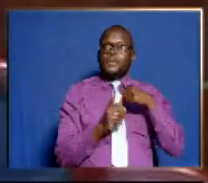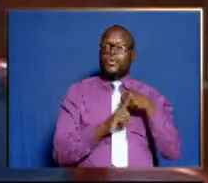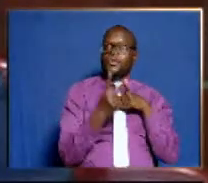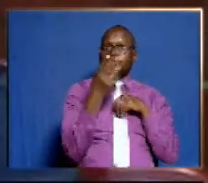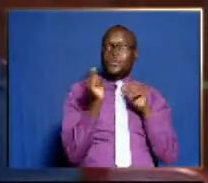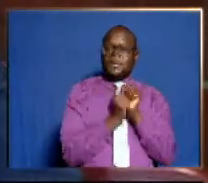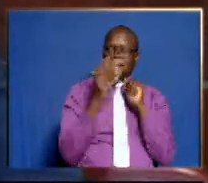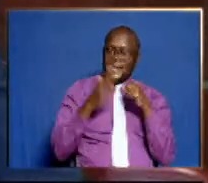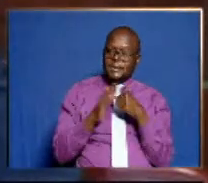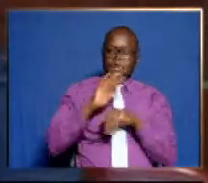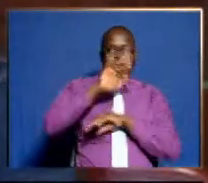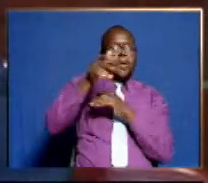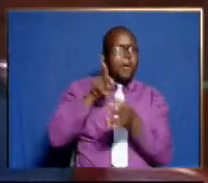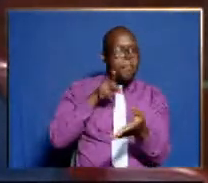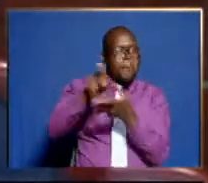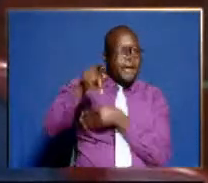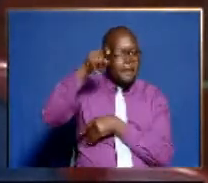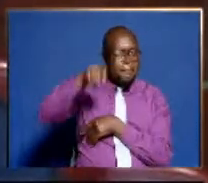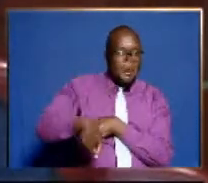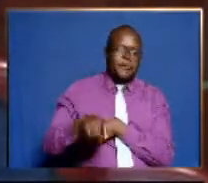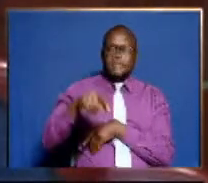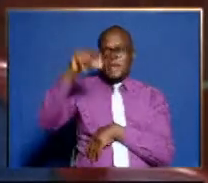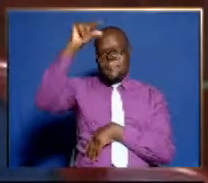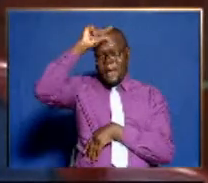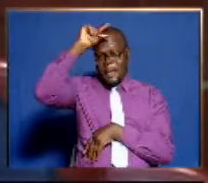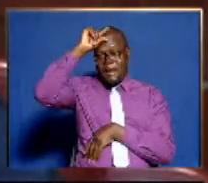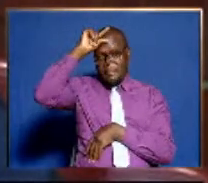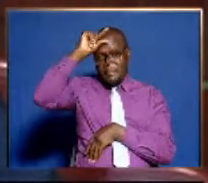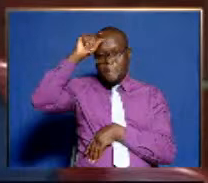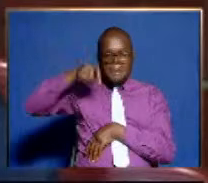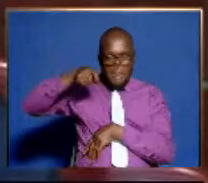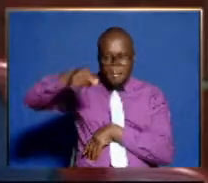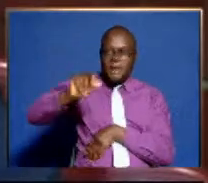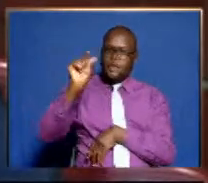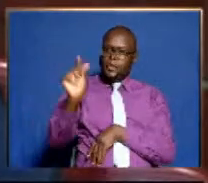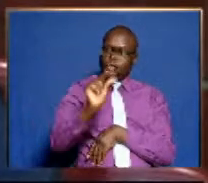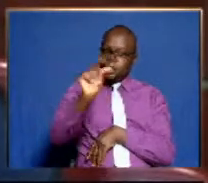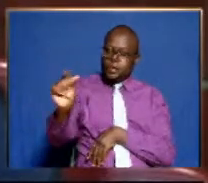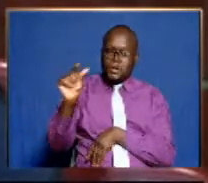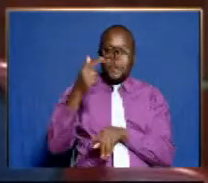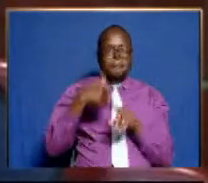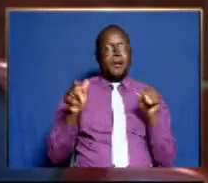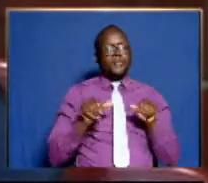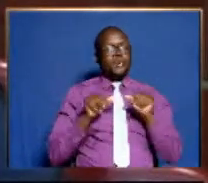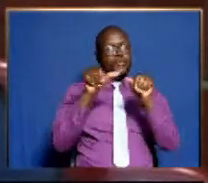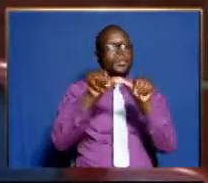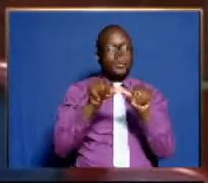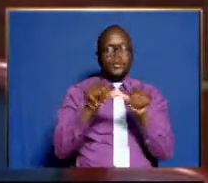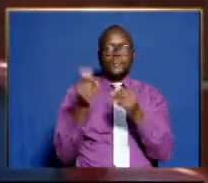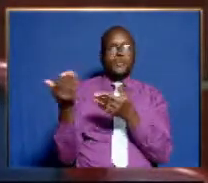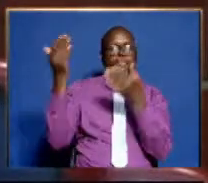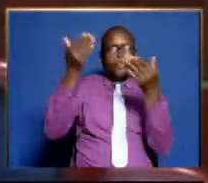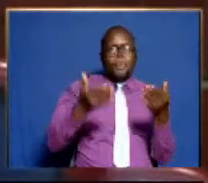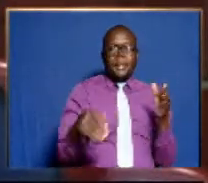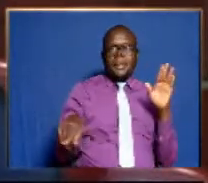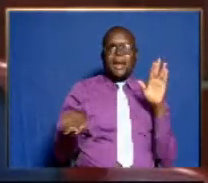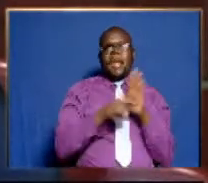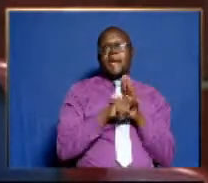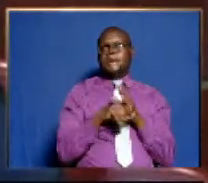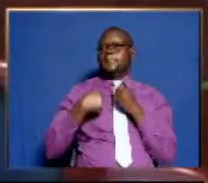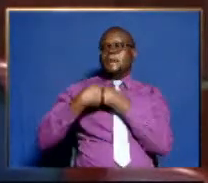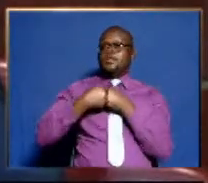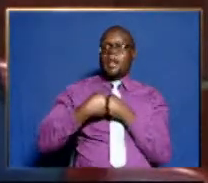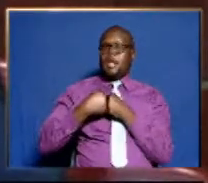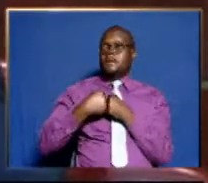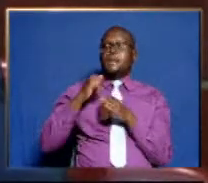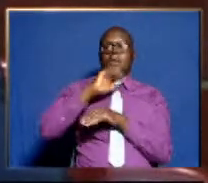that all pending bills by government agencies be cleared immediately, they continue to present a significant challenge in